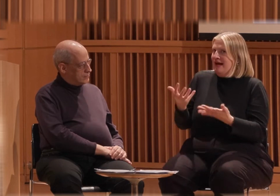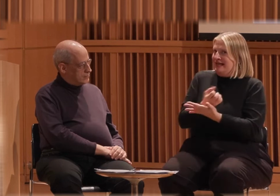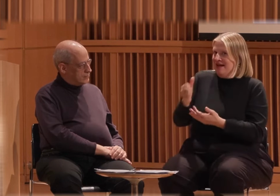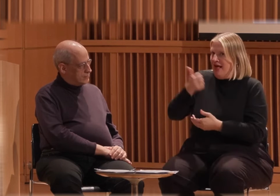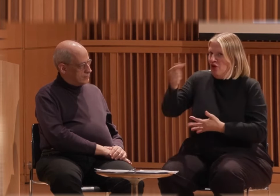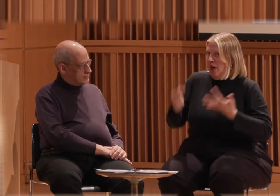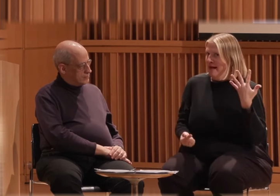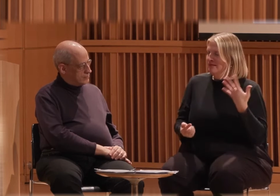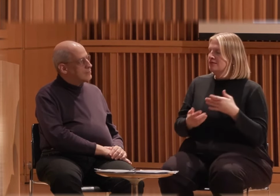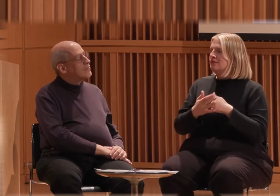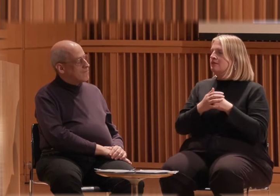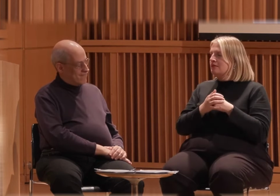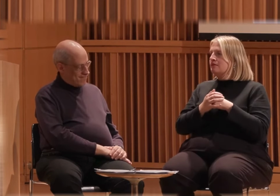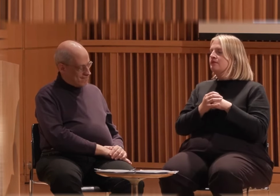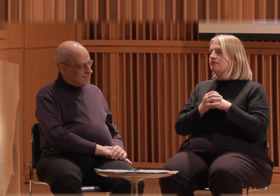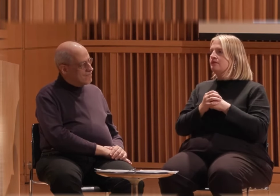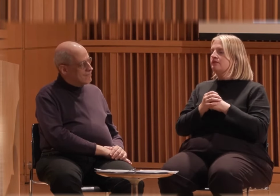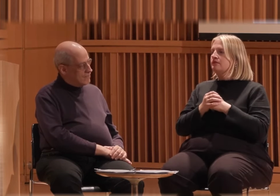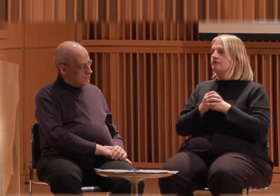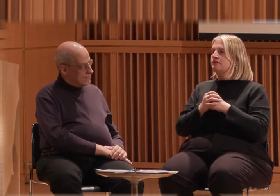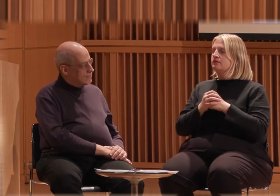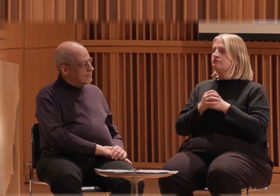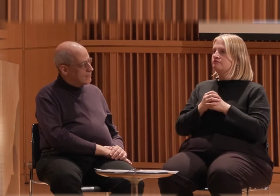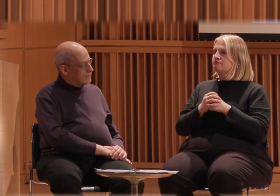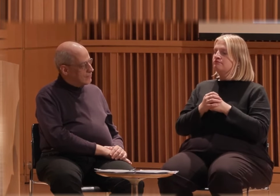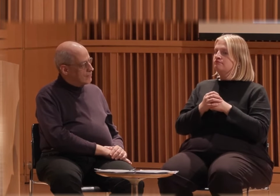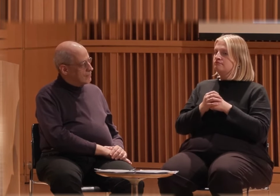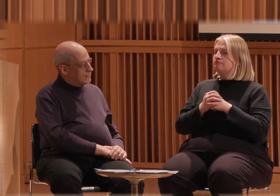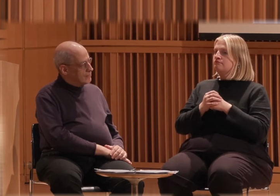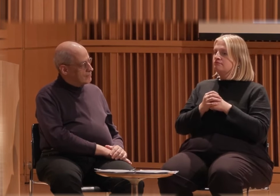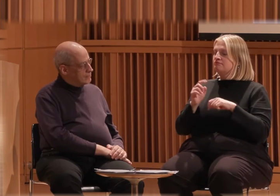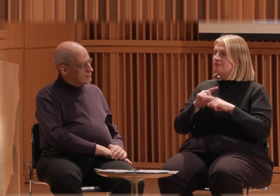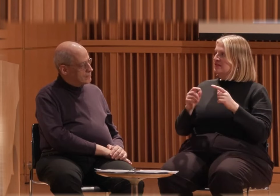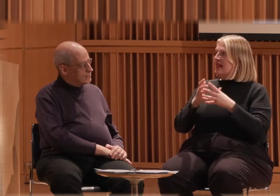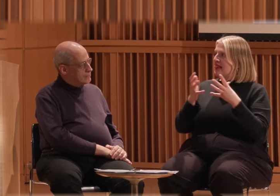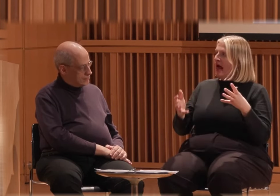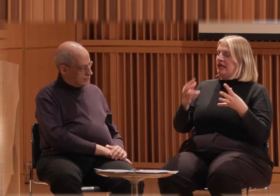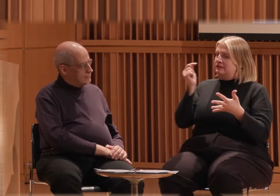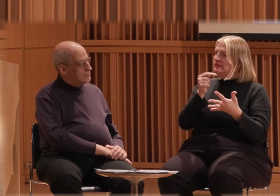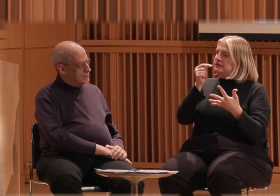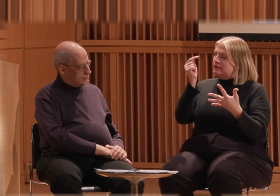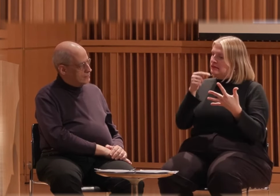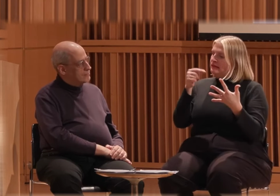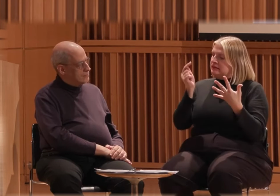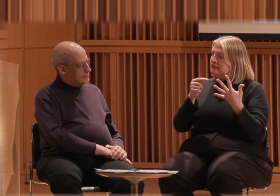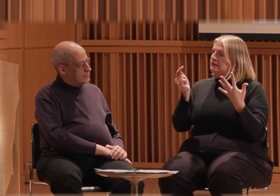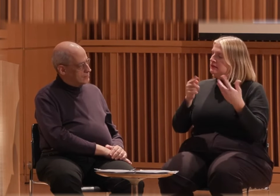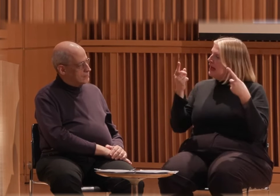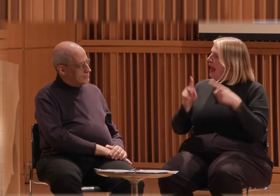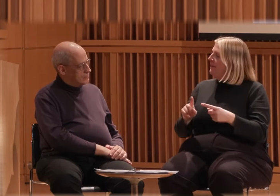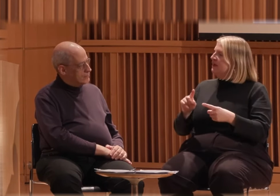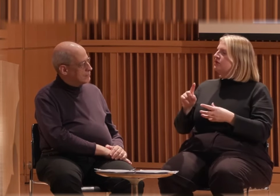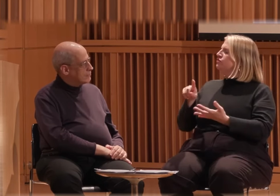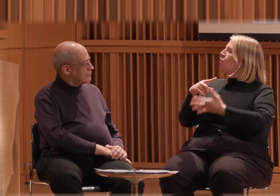cetera. But there was a lot of stuff happening. So what was the New York